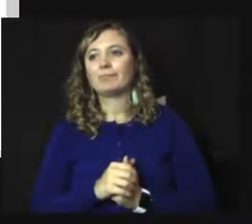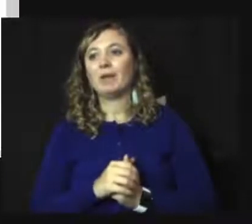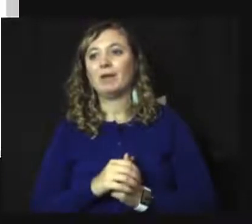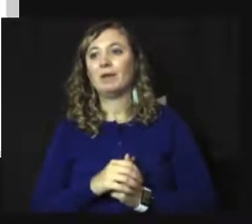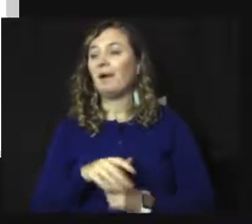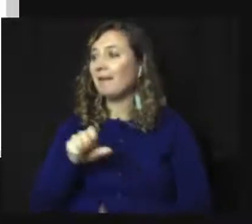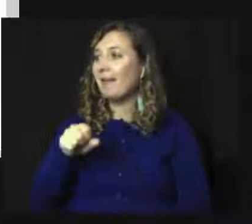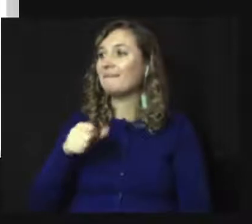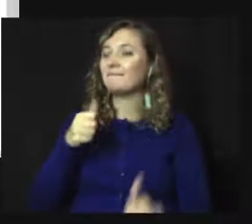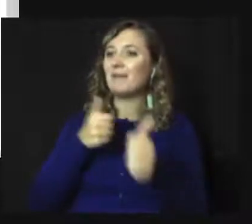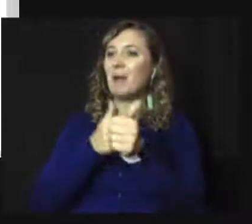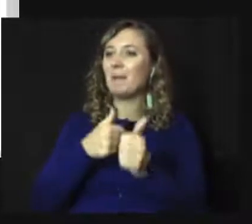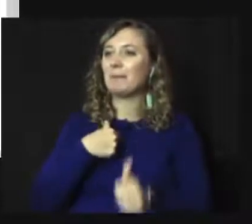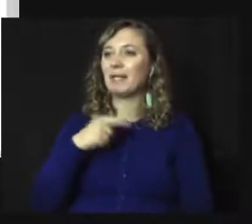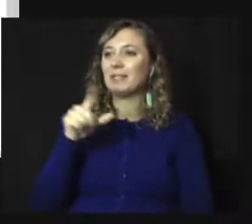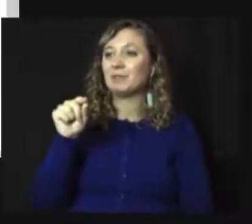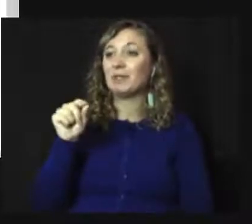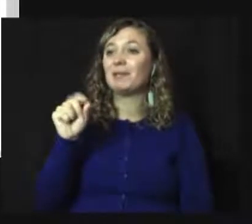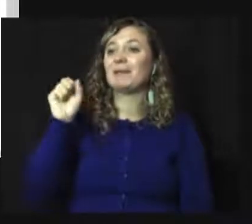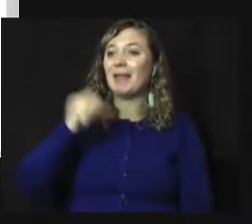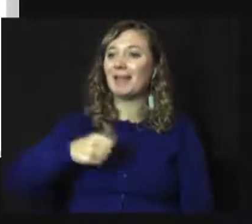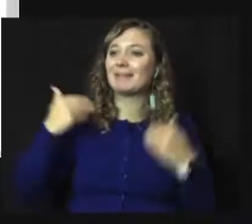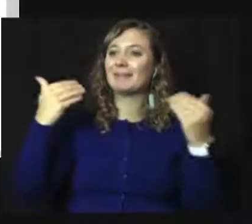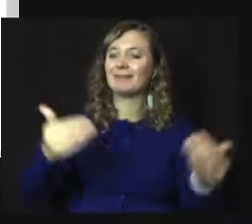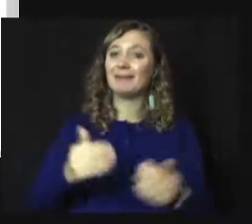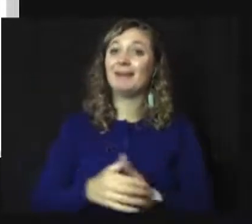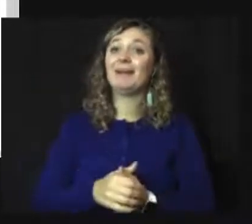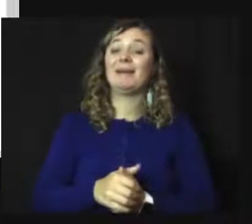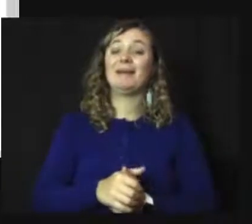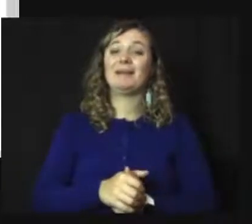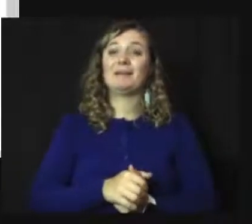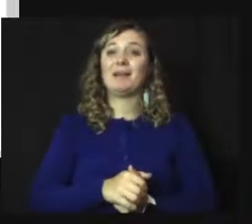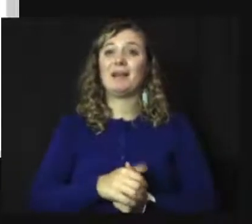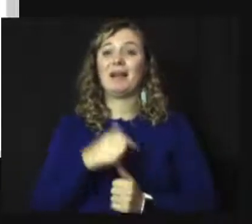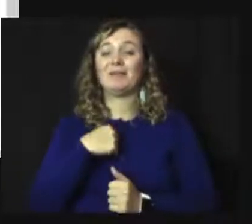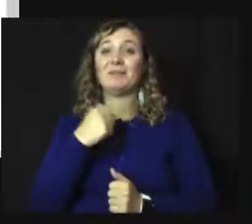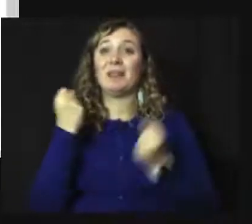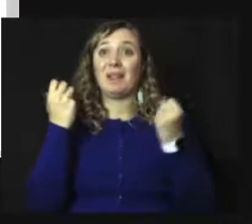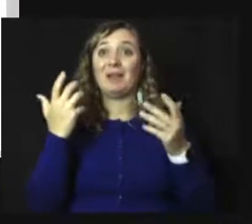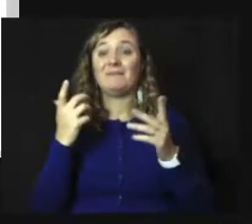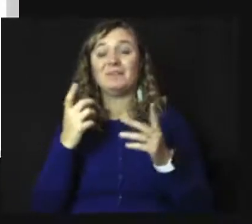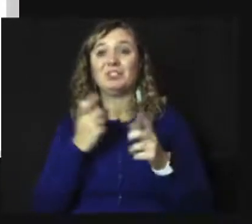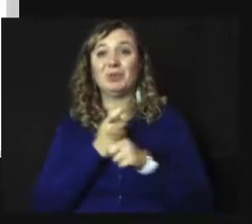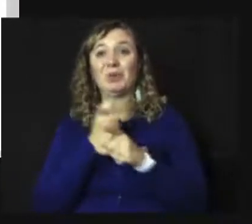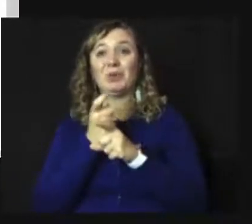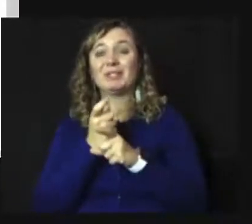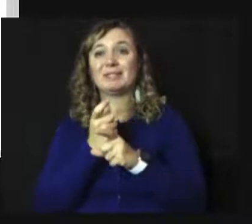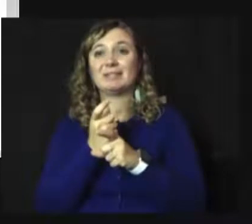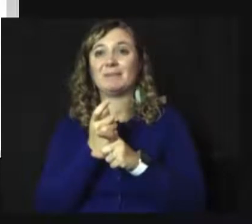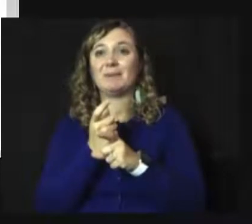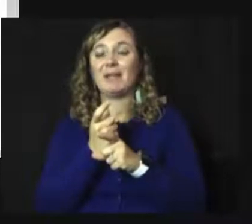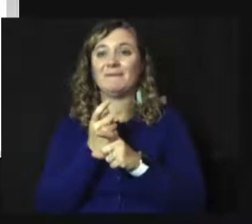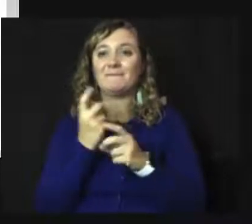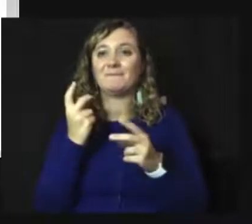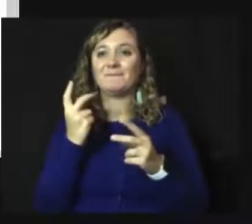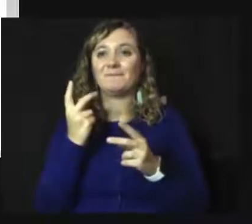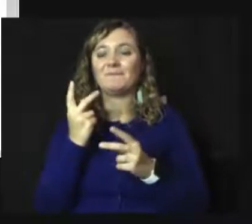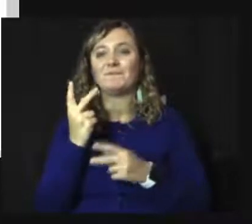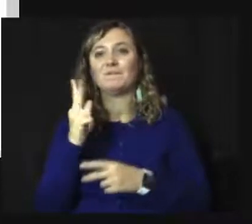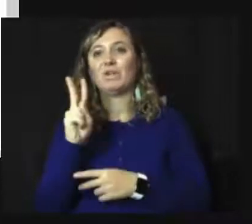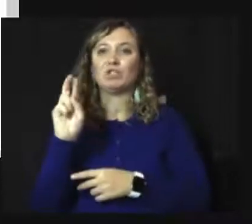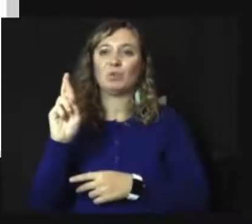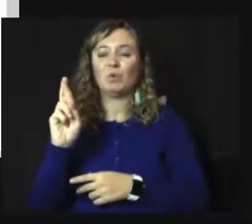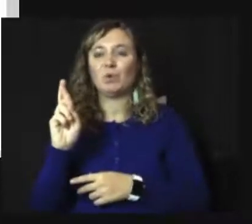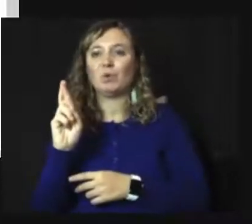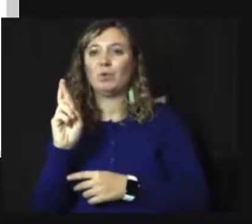lot of jokes on Twitter. I like to think of myself as a virtual performance artist, which is literally just me yelling jokes into